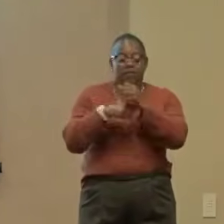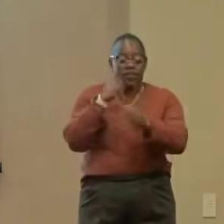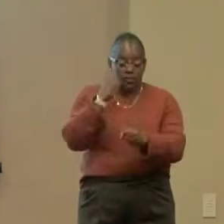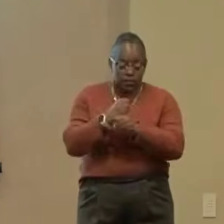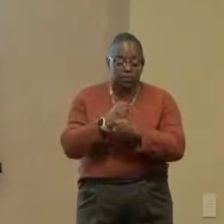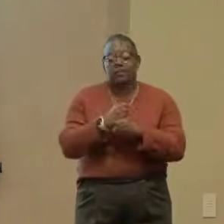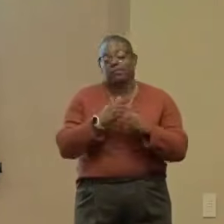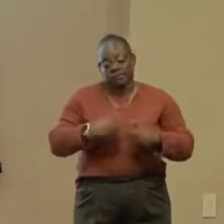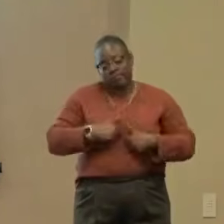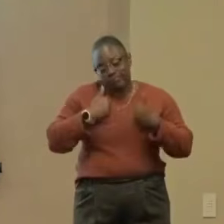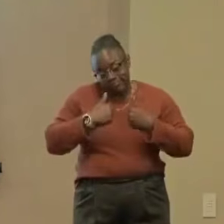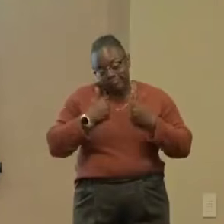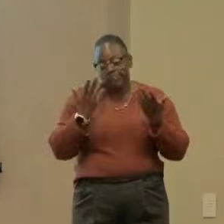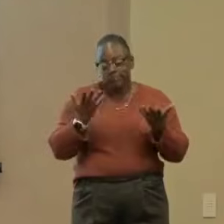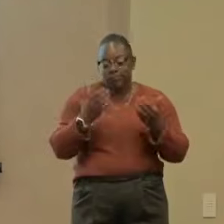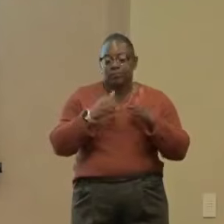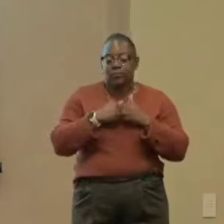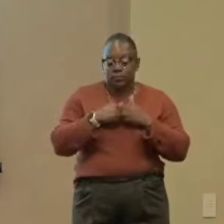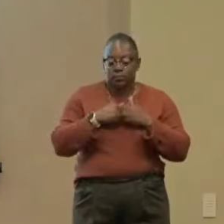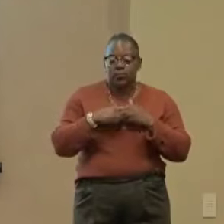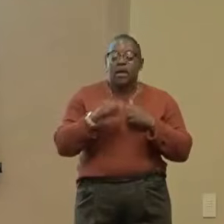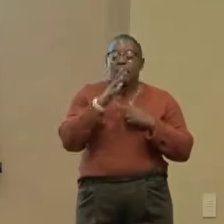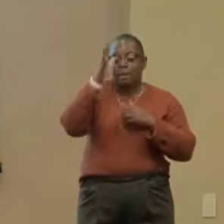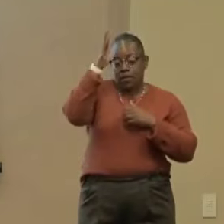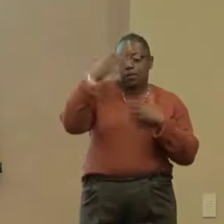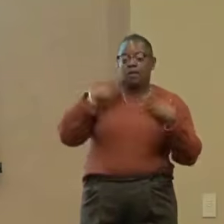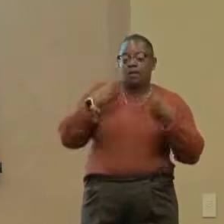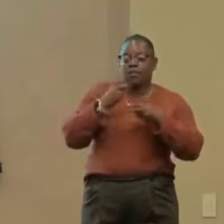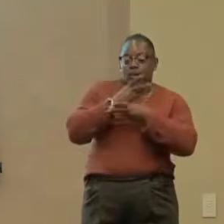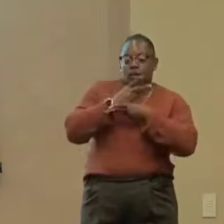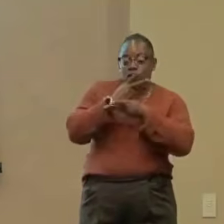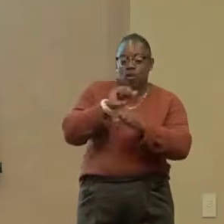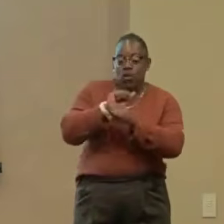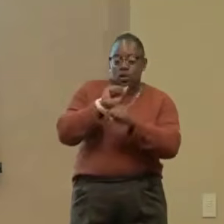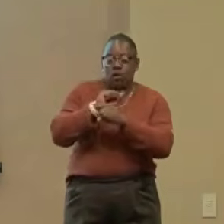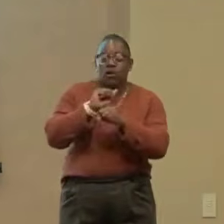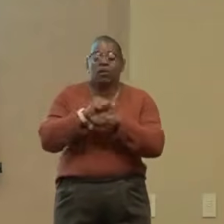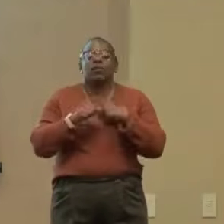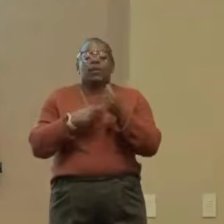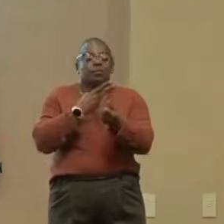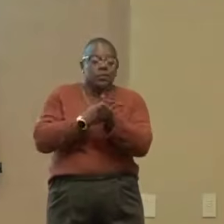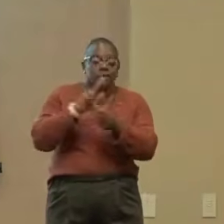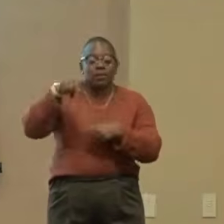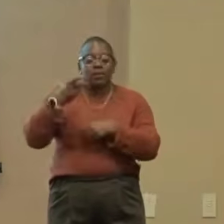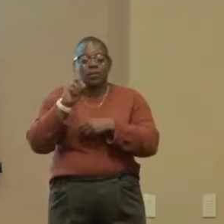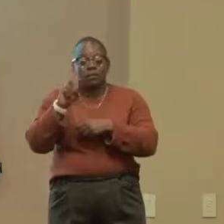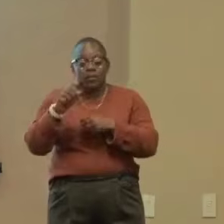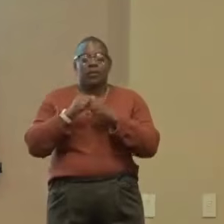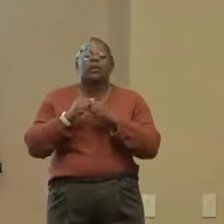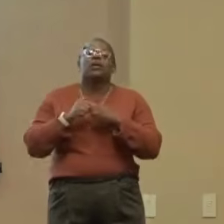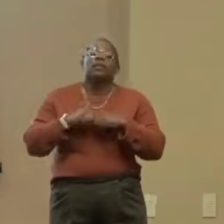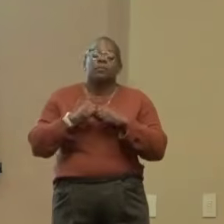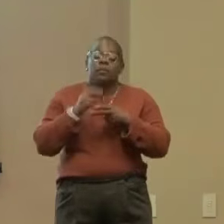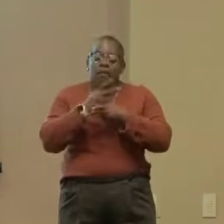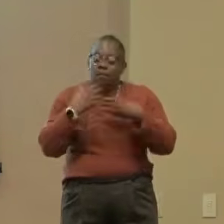with lupus. I'm a current healthcare worker. I'm pursuing graduate medical education to become a healthcare